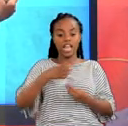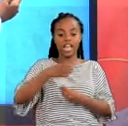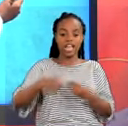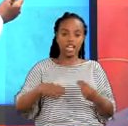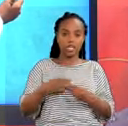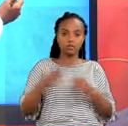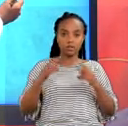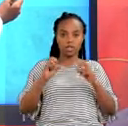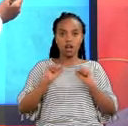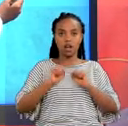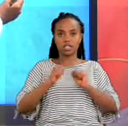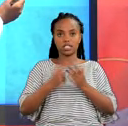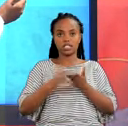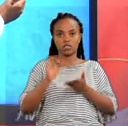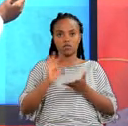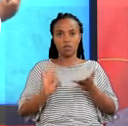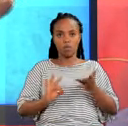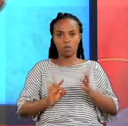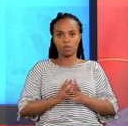has this form.